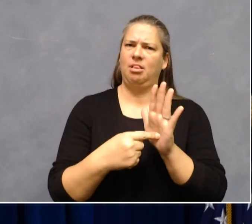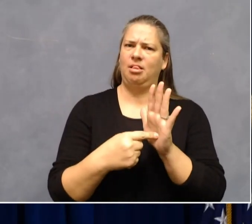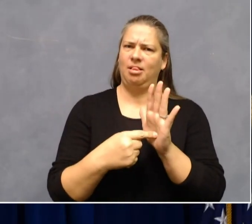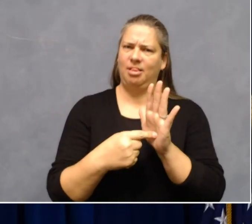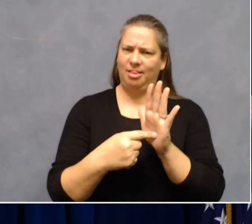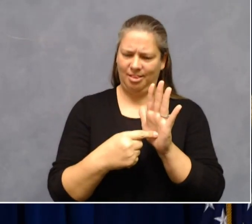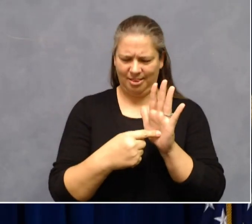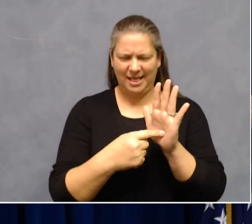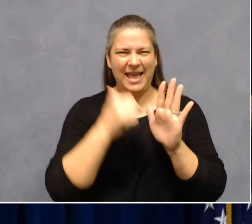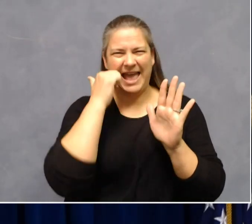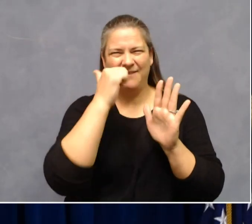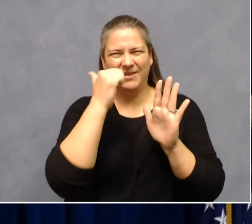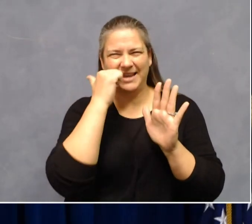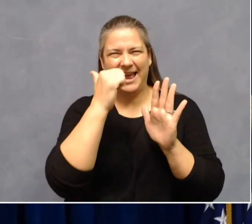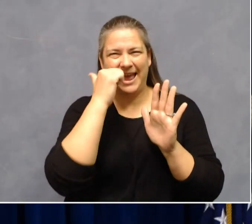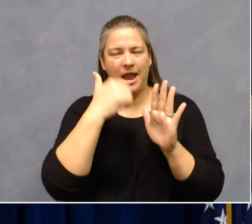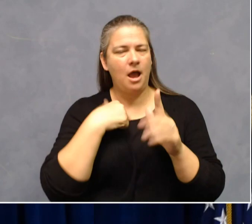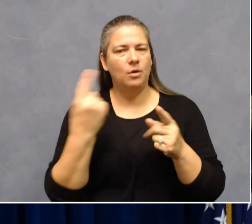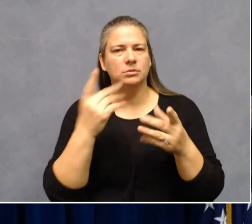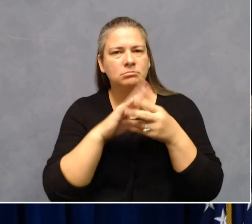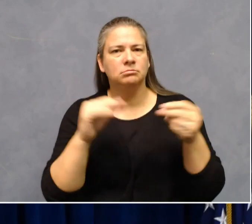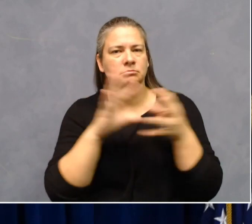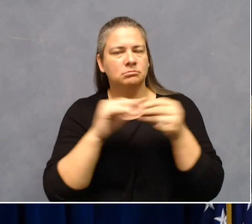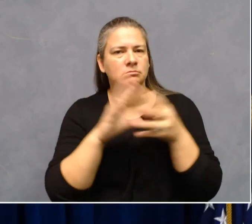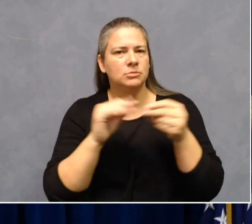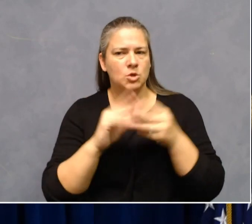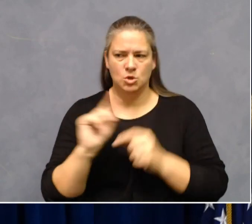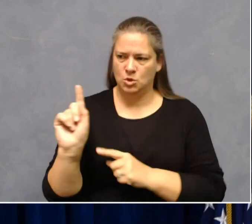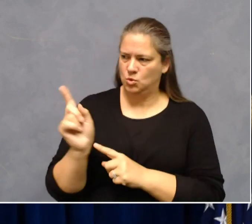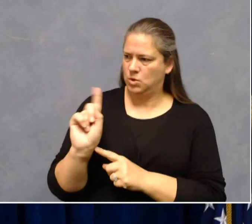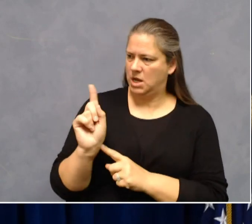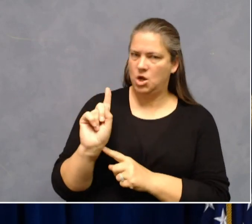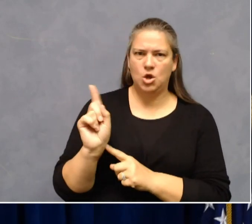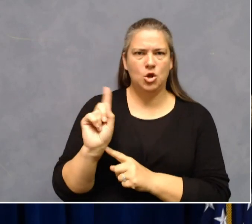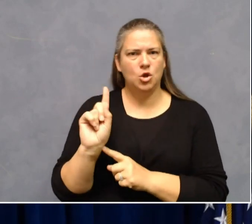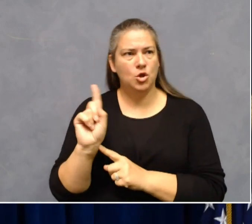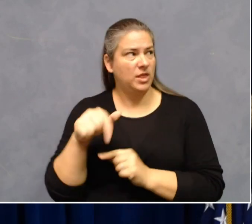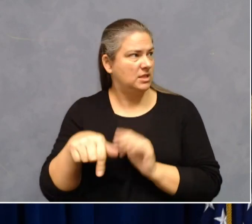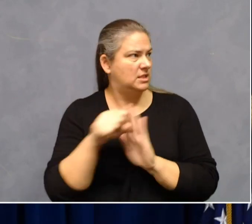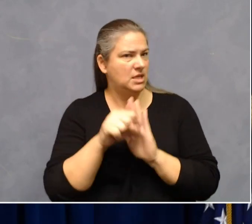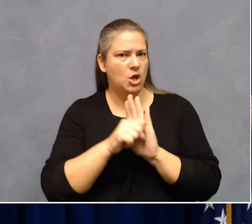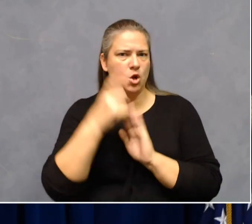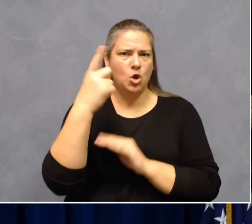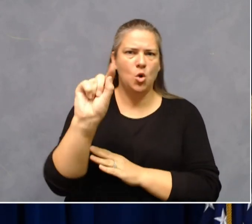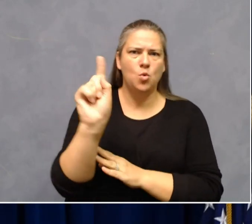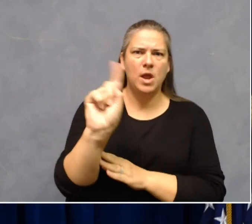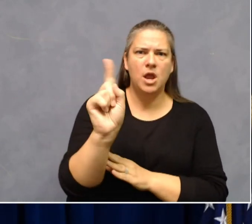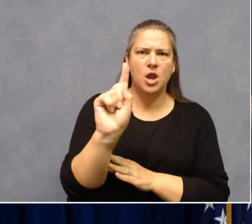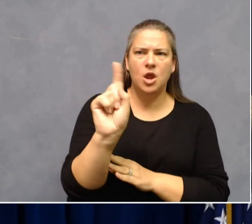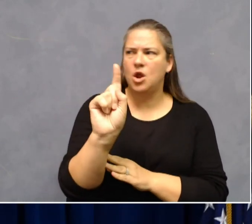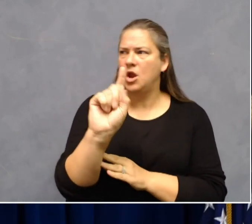day internally about the where that we want to take this state. The W for wages, the H for